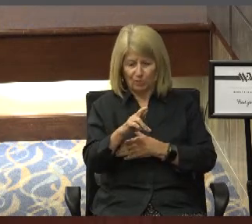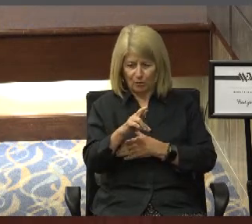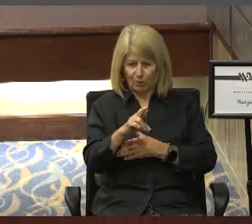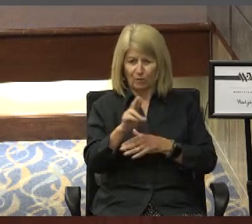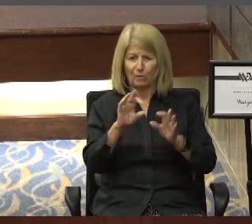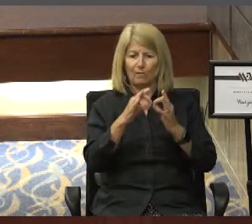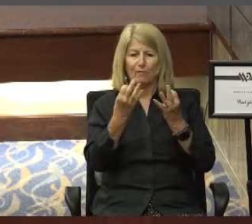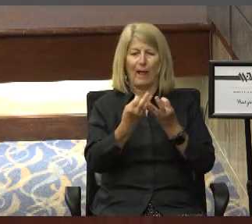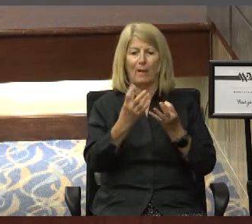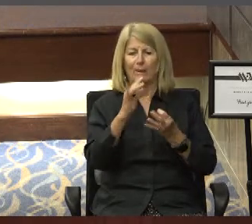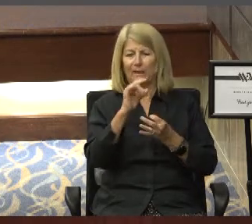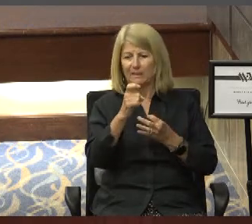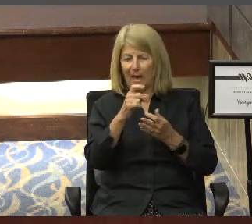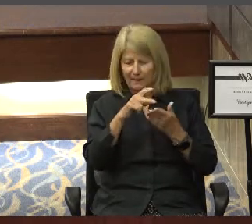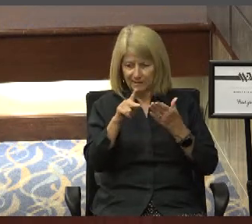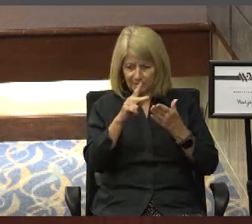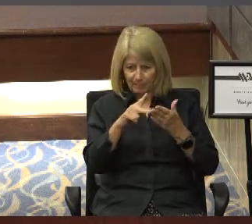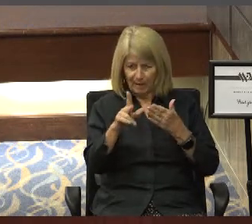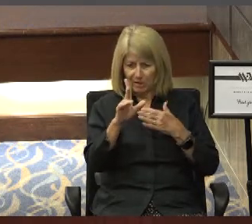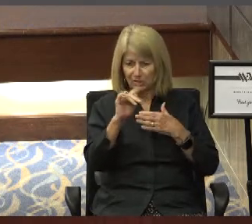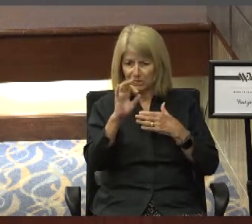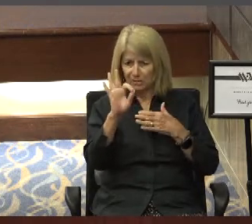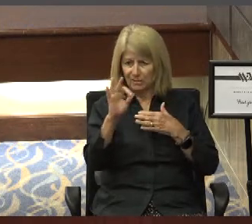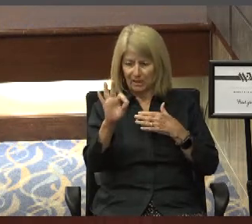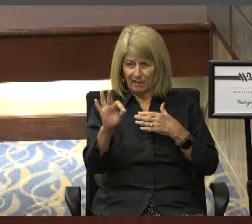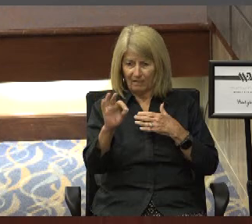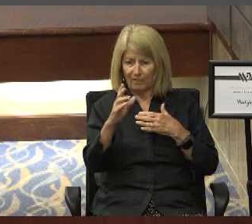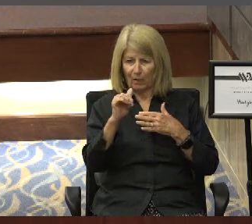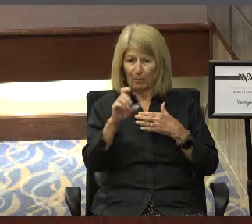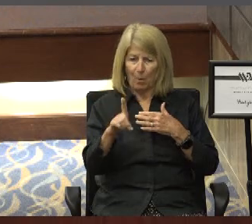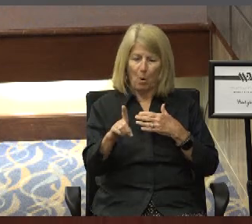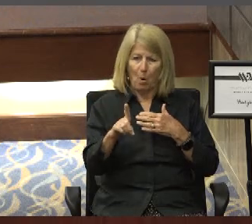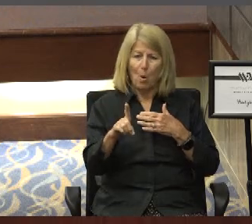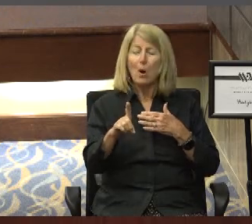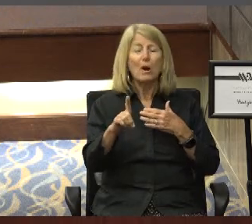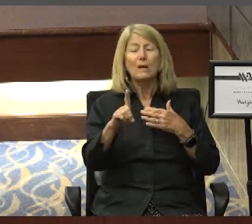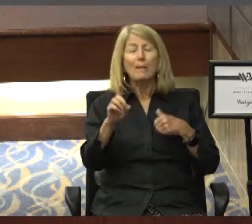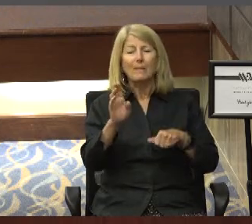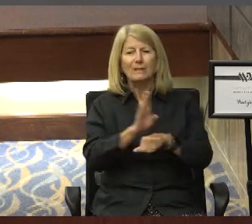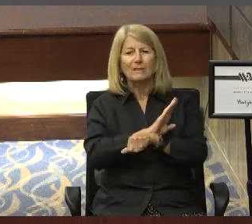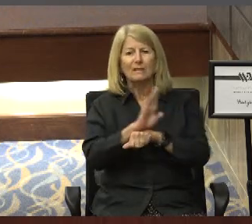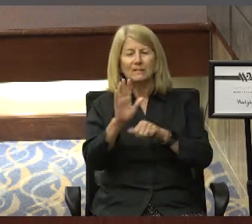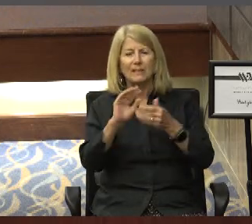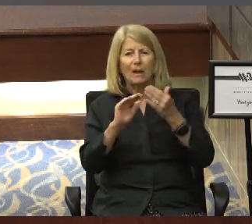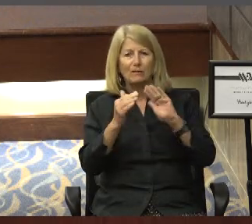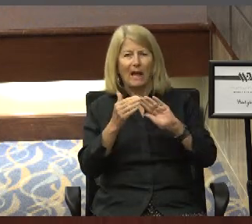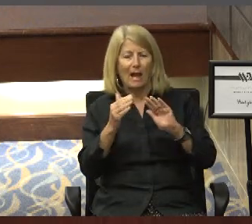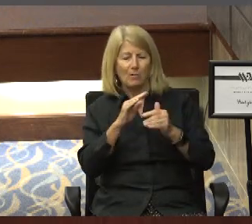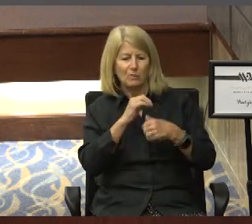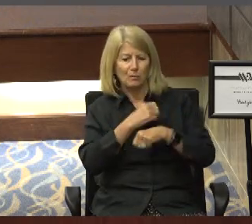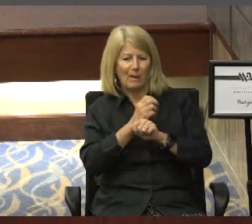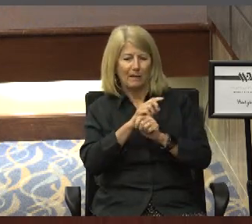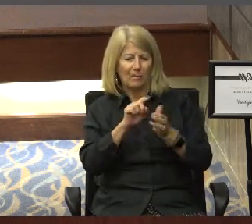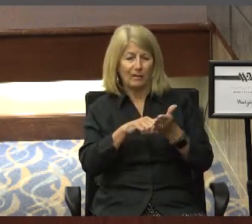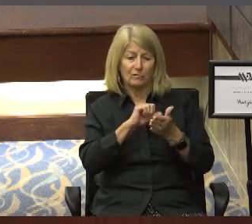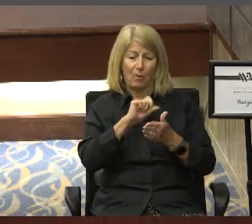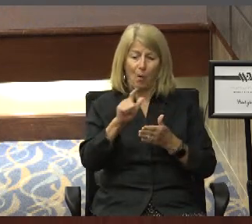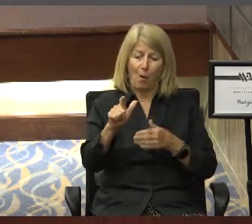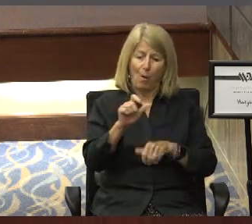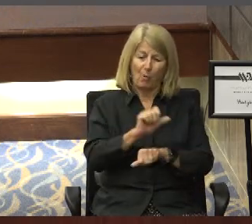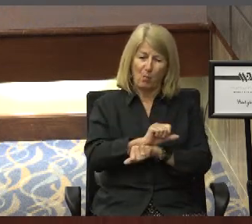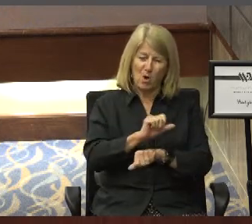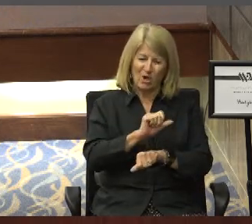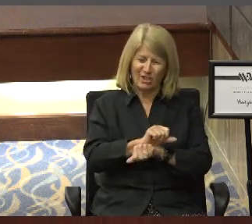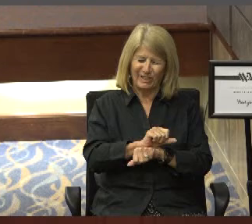taxpayers, and Tiff board and downtown businesses to make this all work.